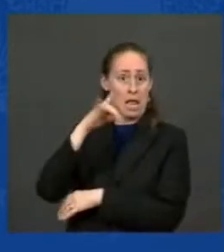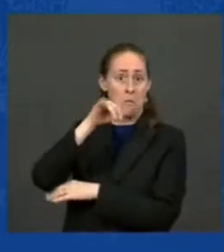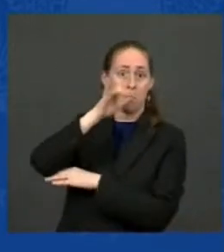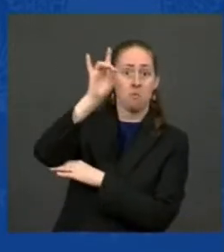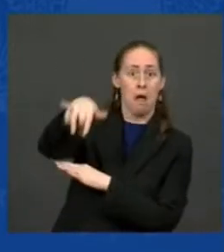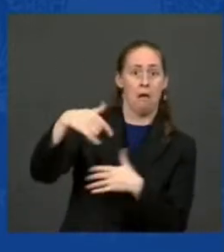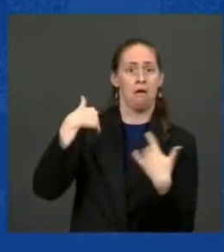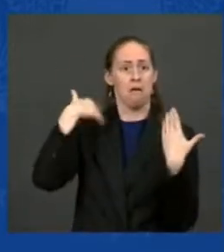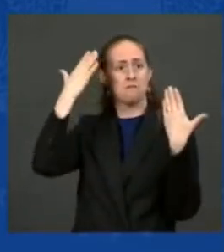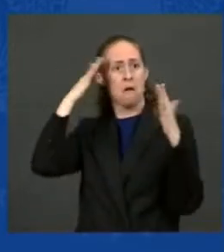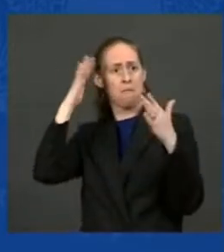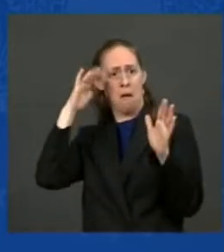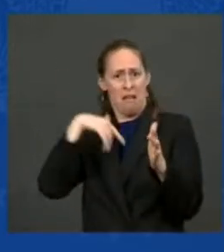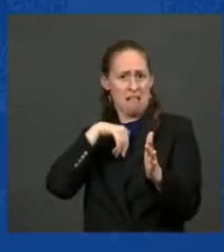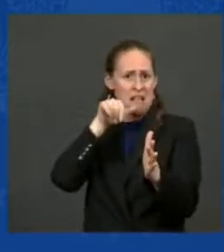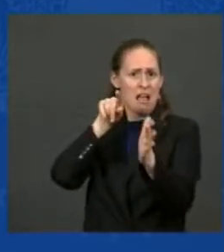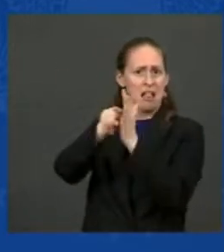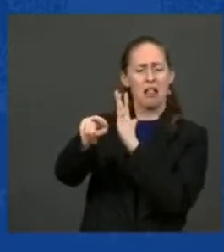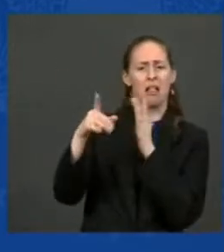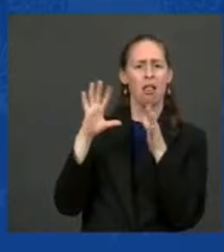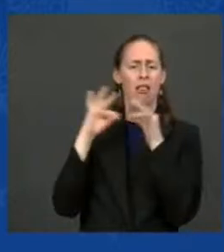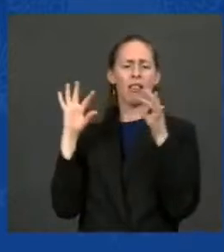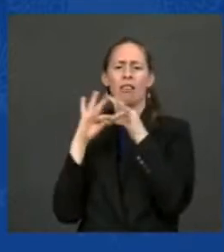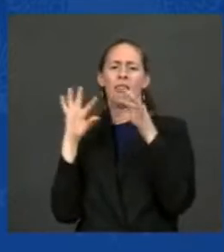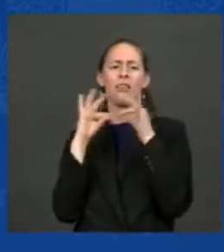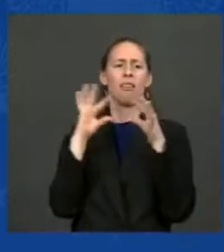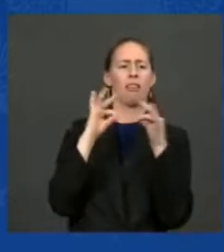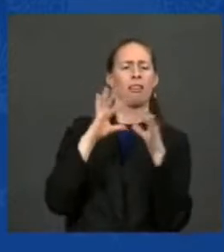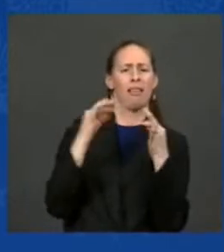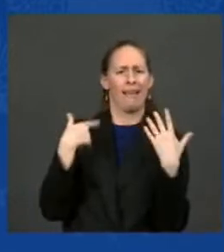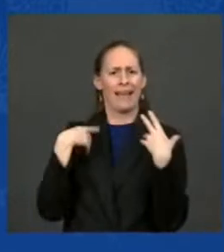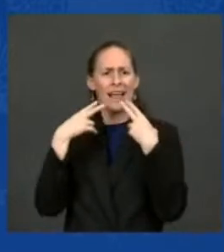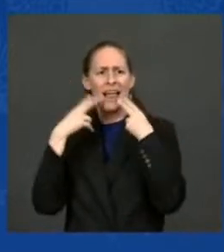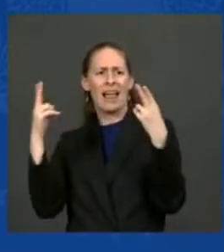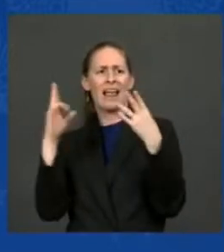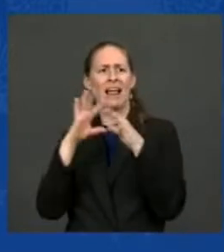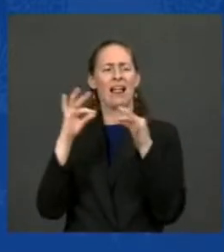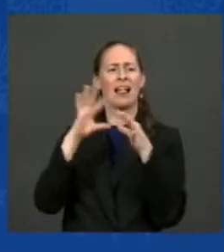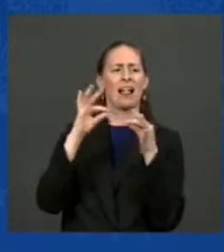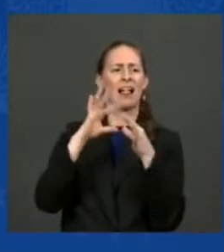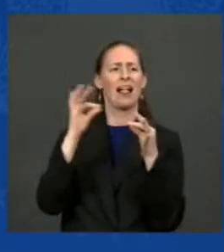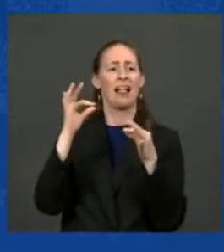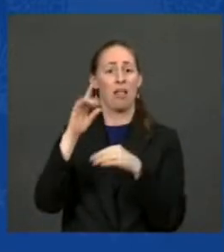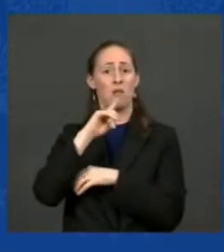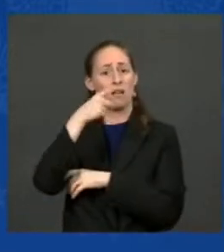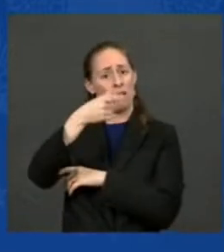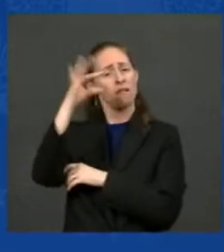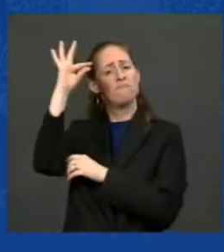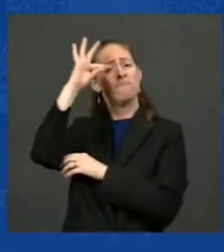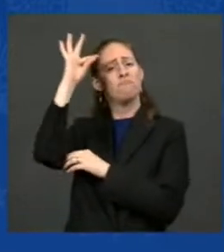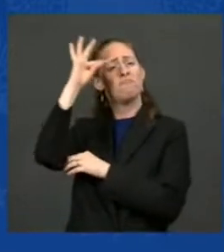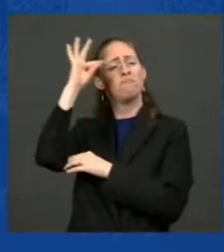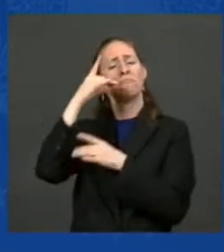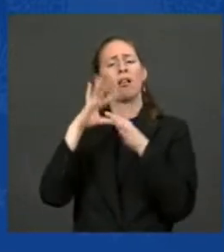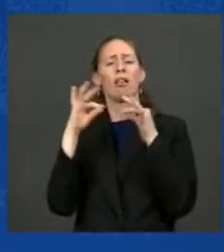I'm not doing this. And I don't know really what's going on in there.